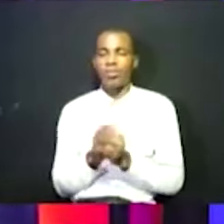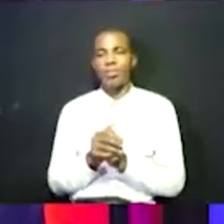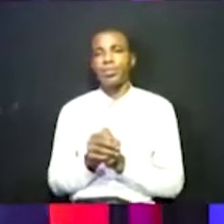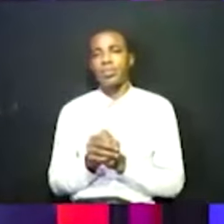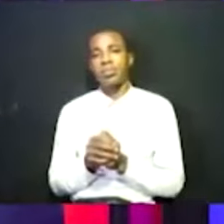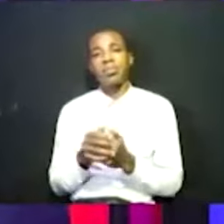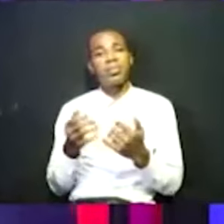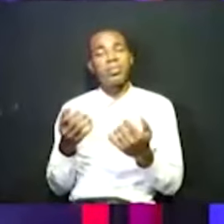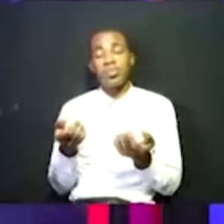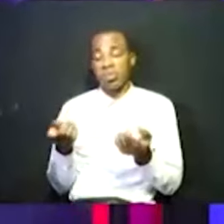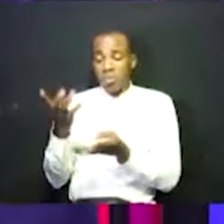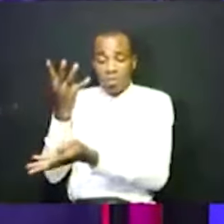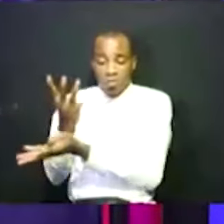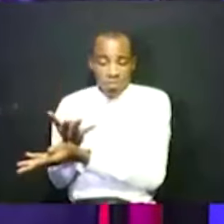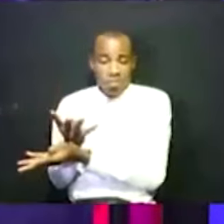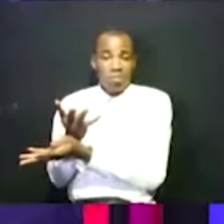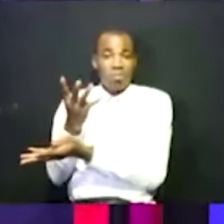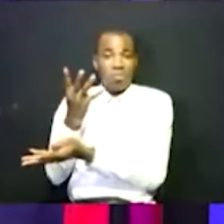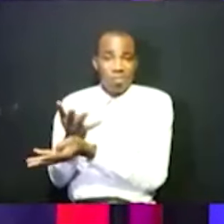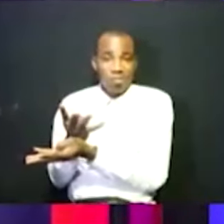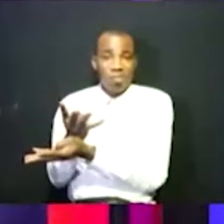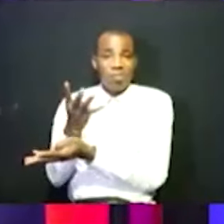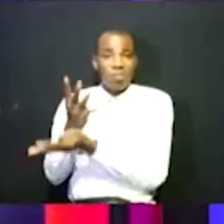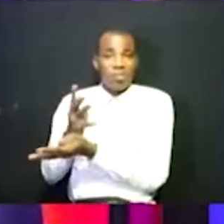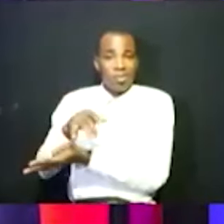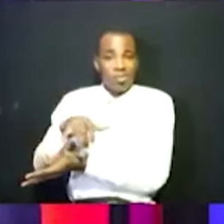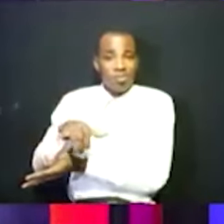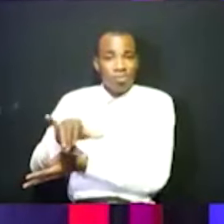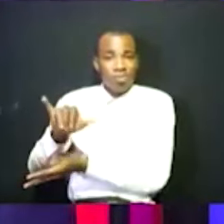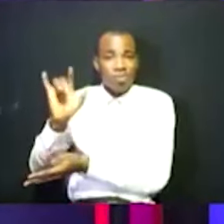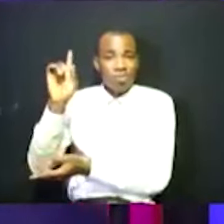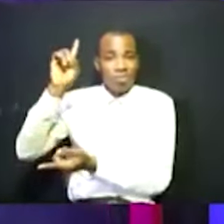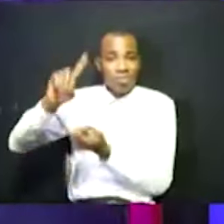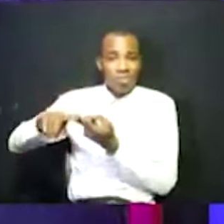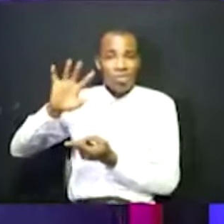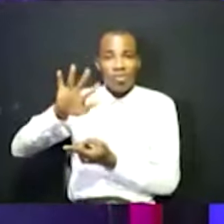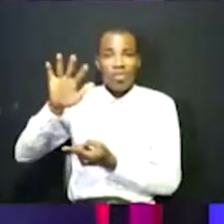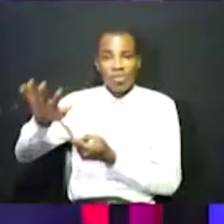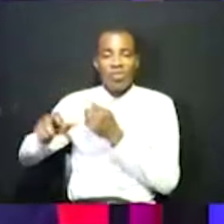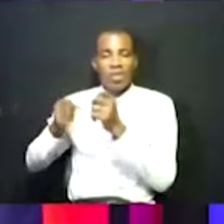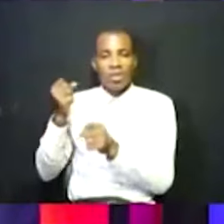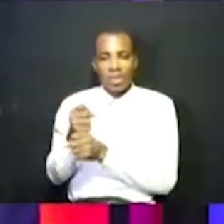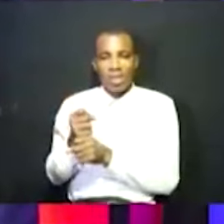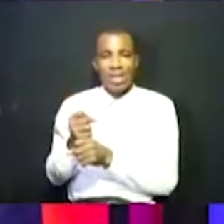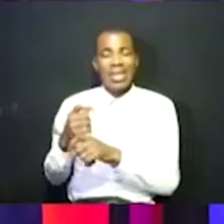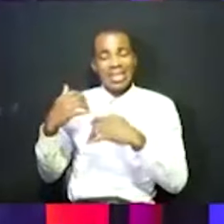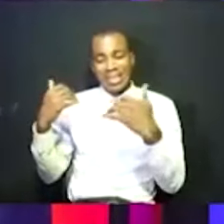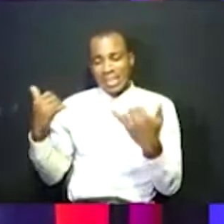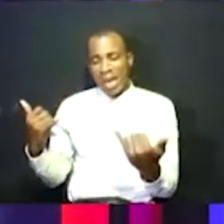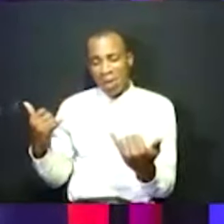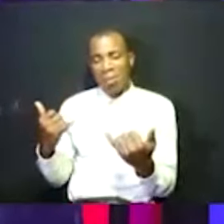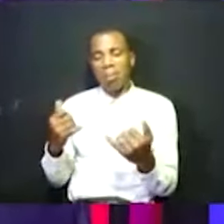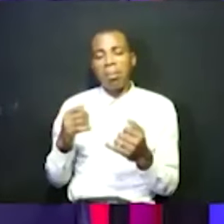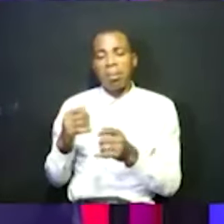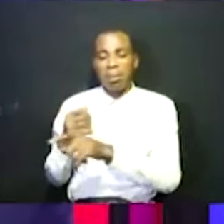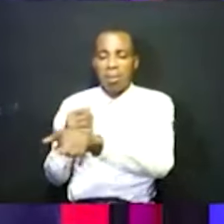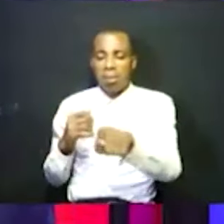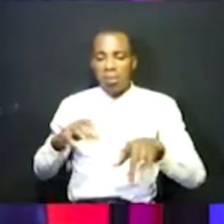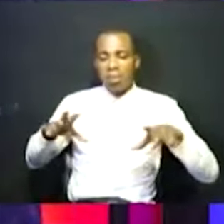worn out, beaten down, and taken to be insane.